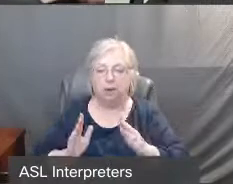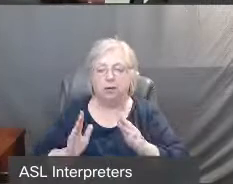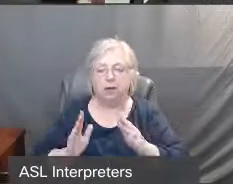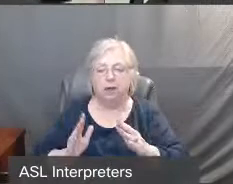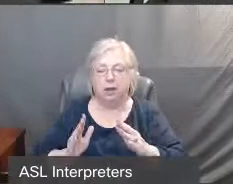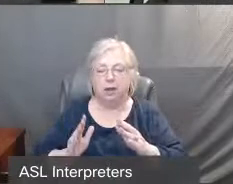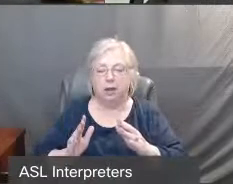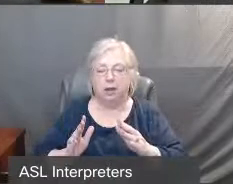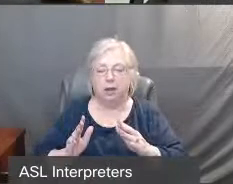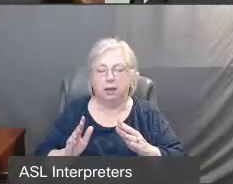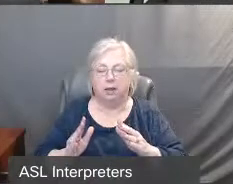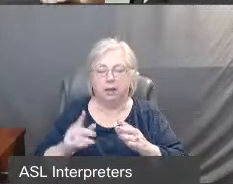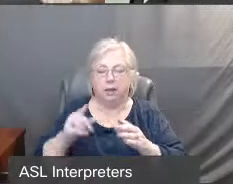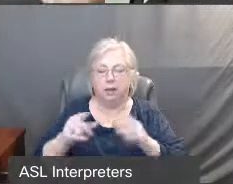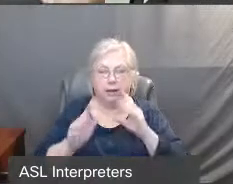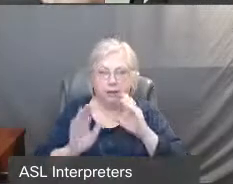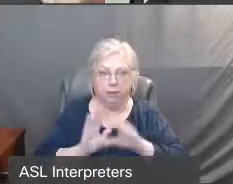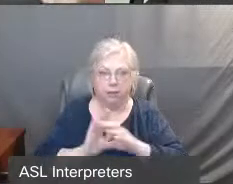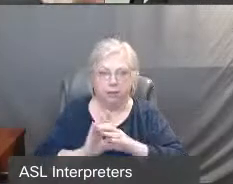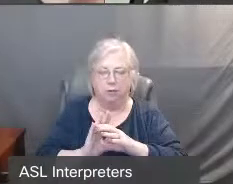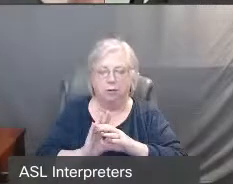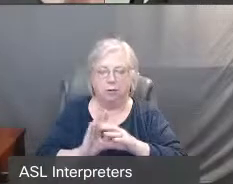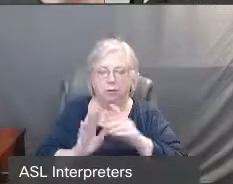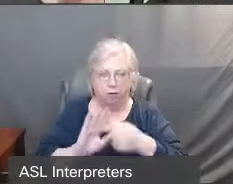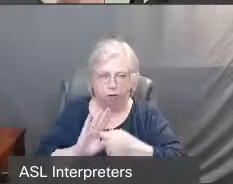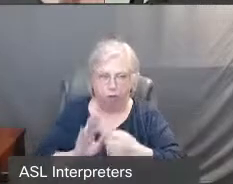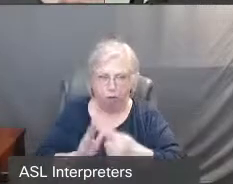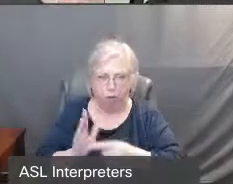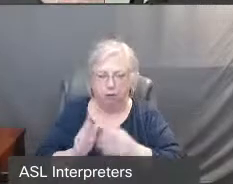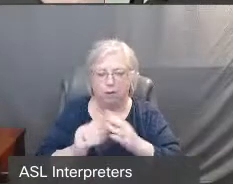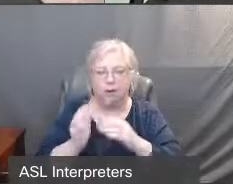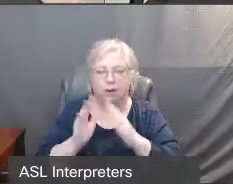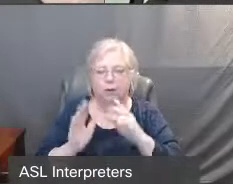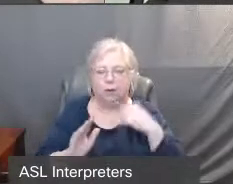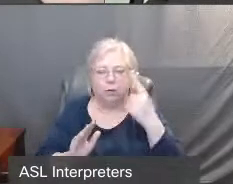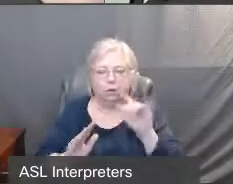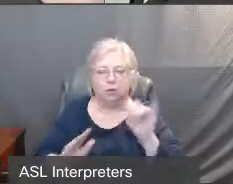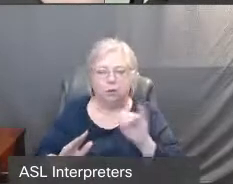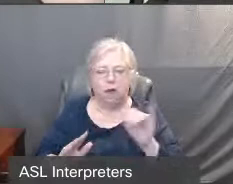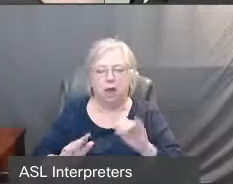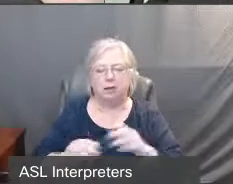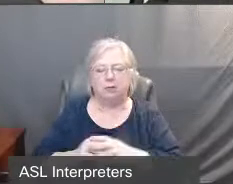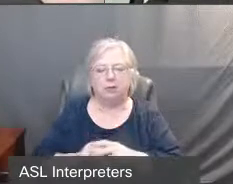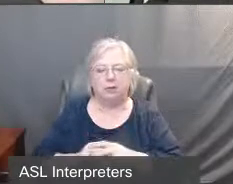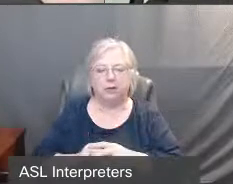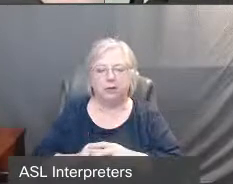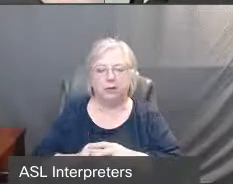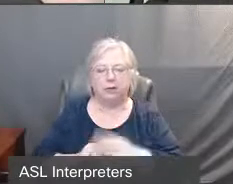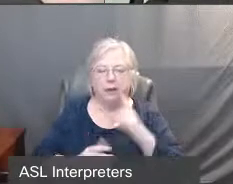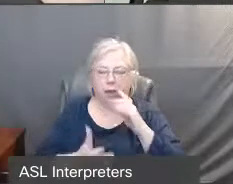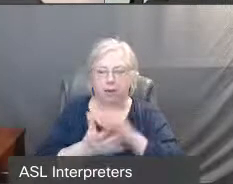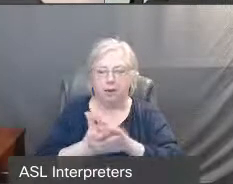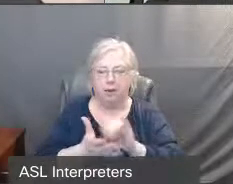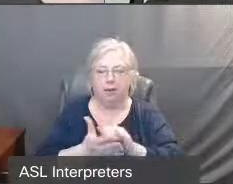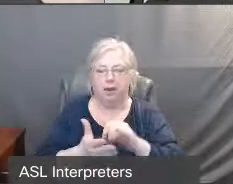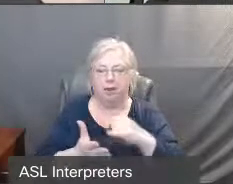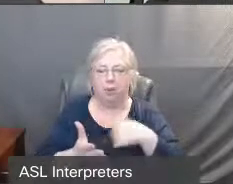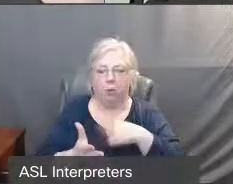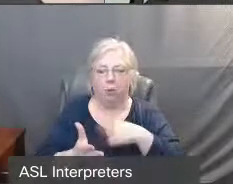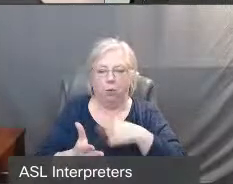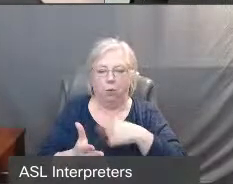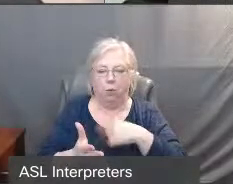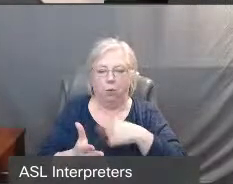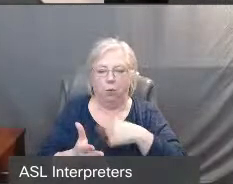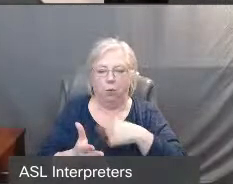what the building will look like once the building is complete. I believe that this shows that we're going to be adding